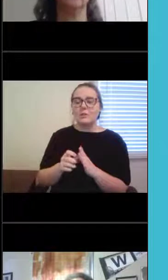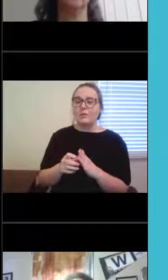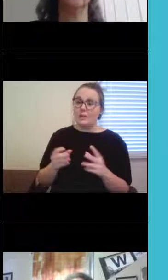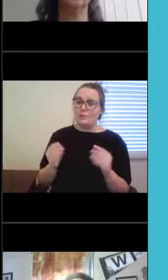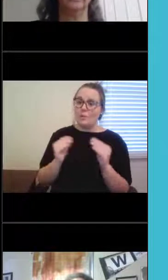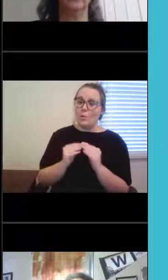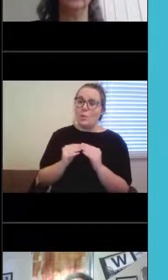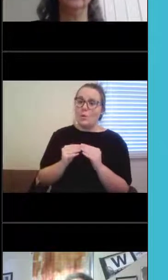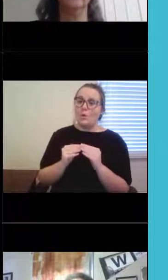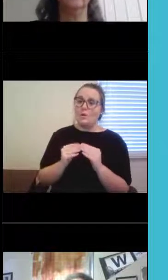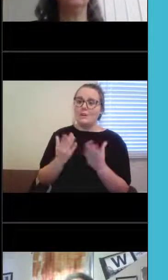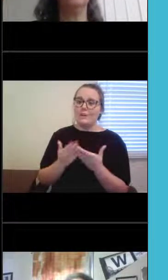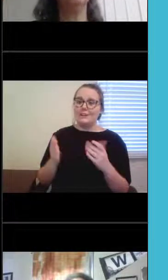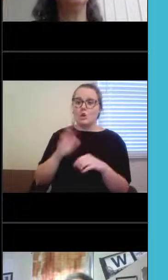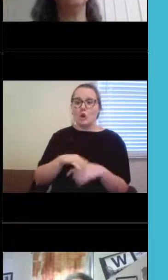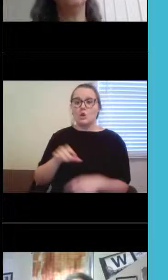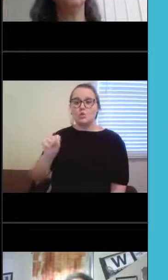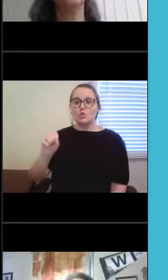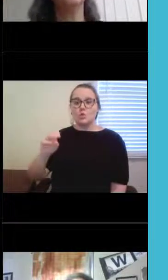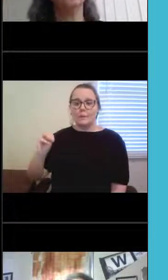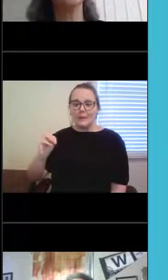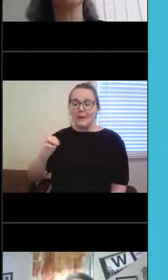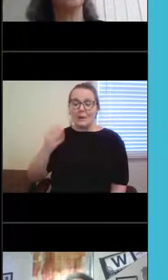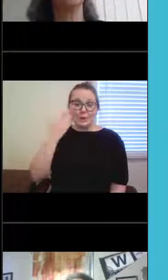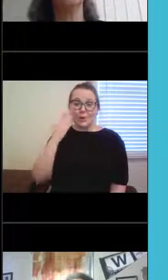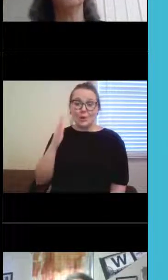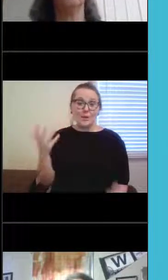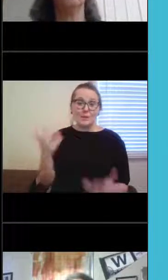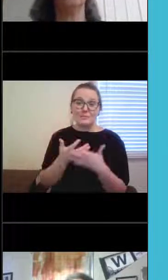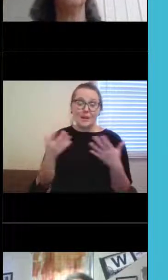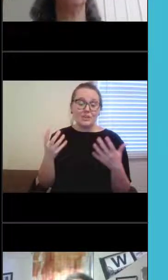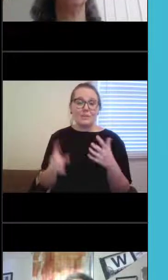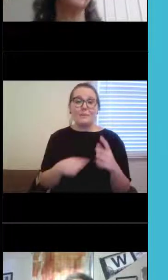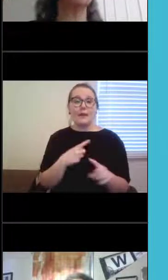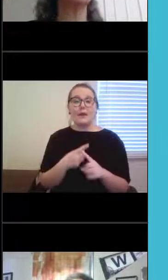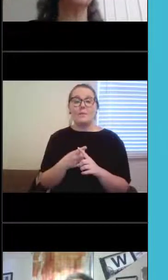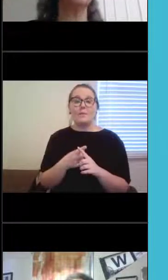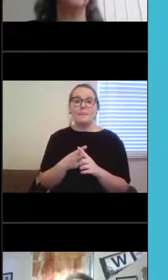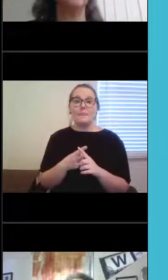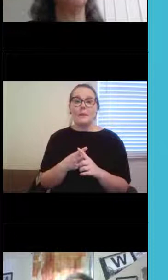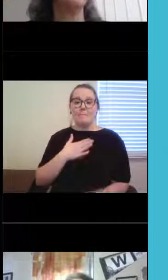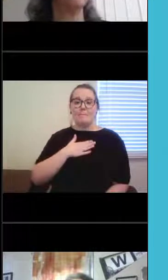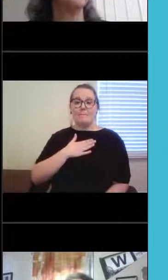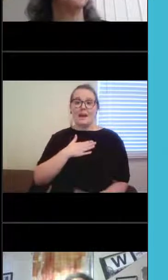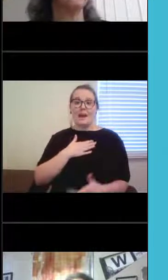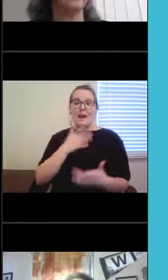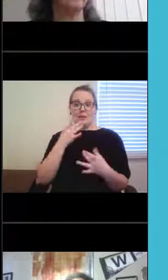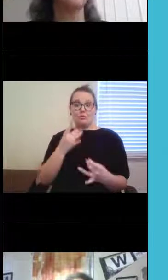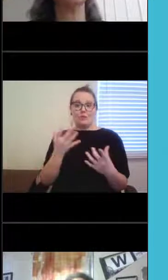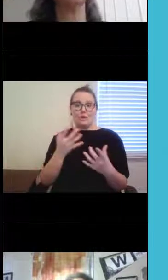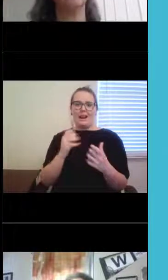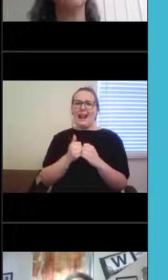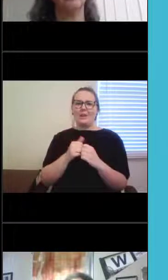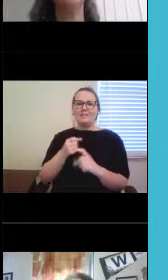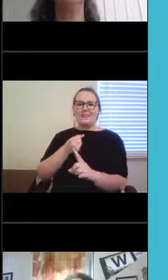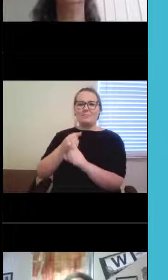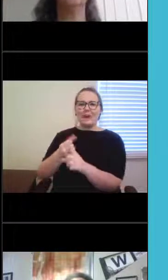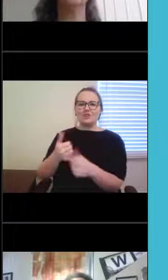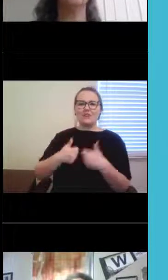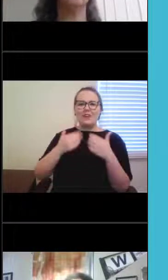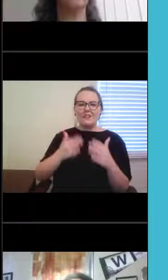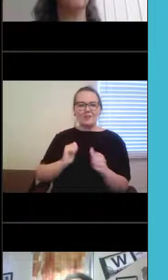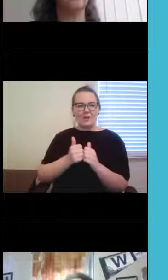even, on social media, and we don't know quite as much about, my interest would be in how that affects survivors, how that affects